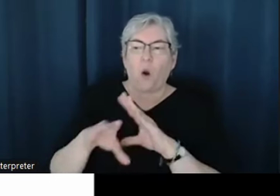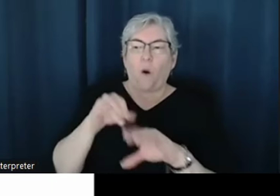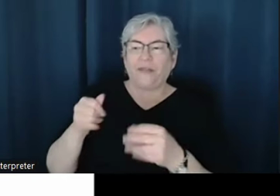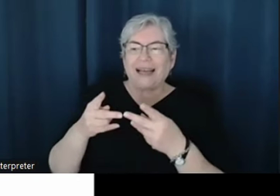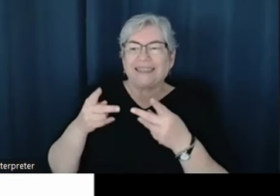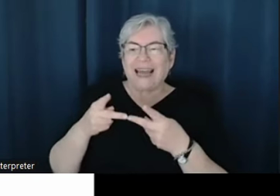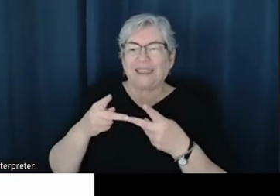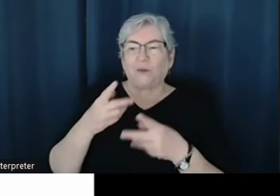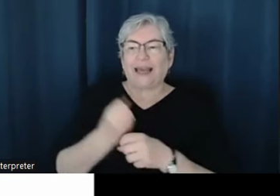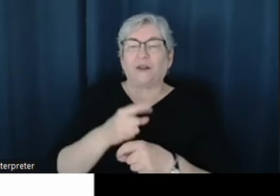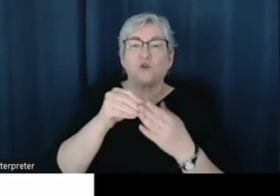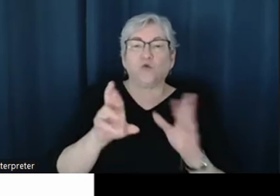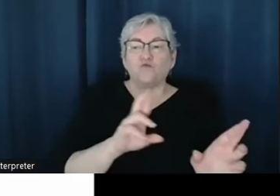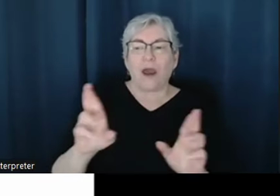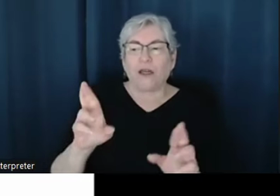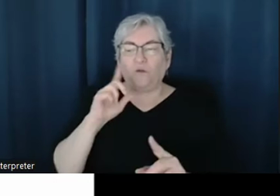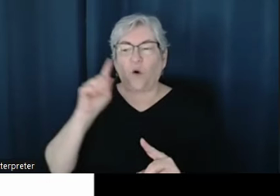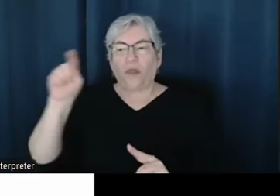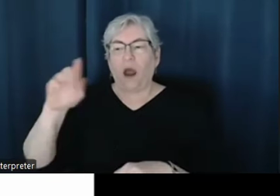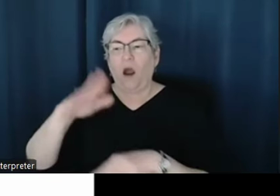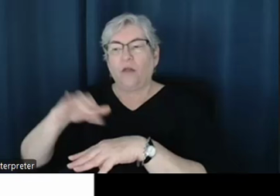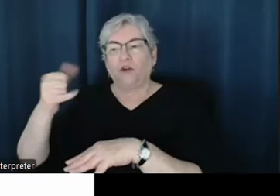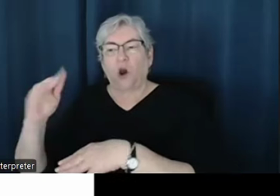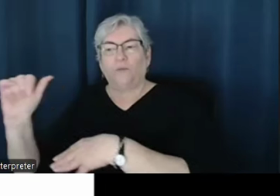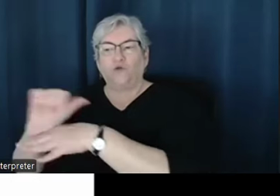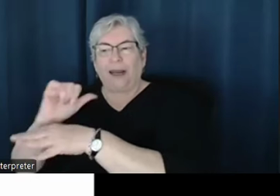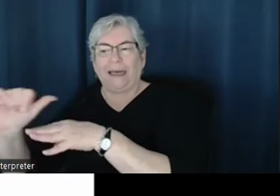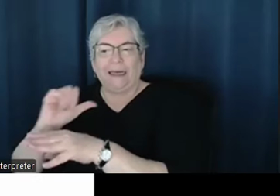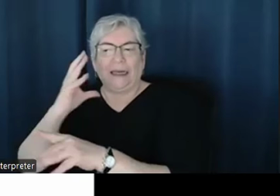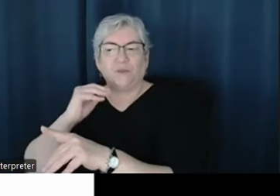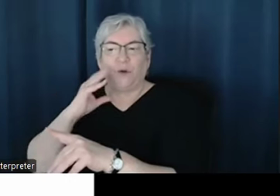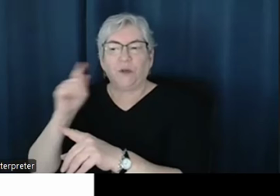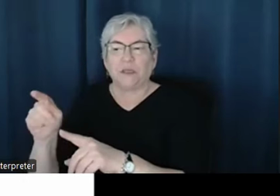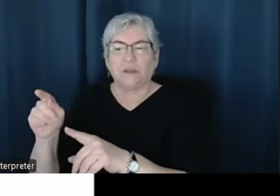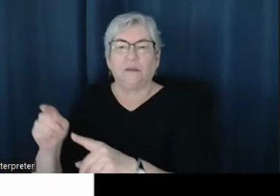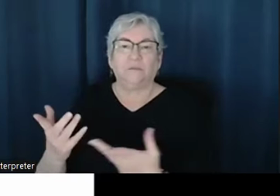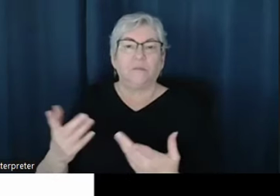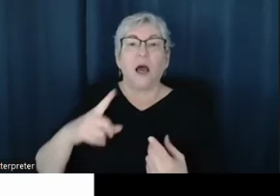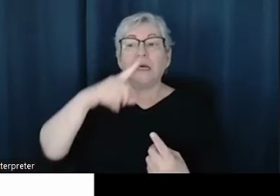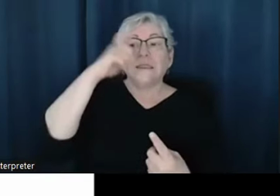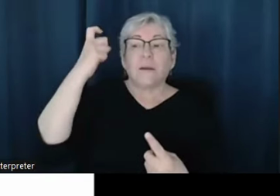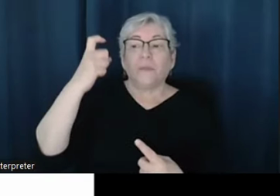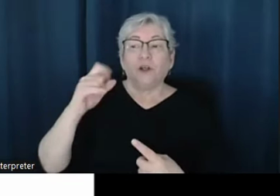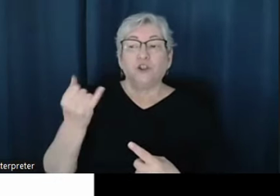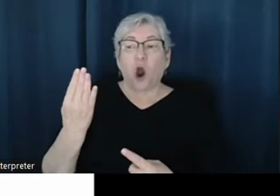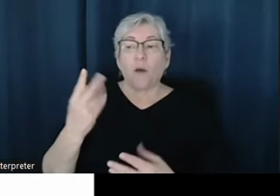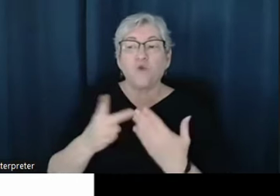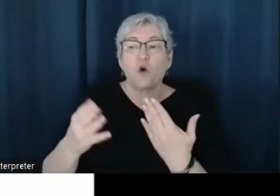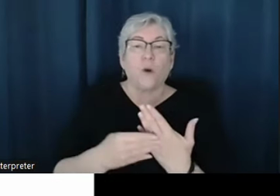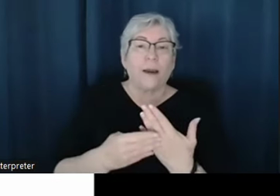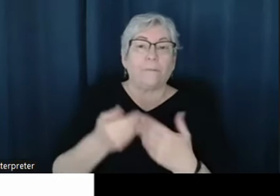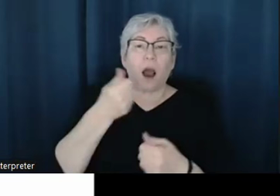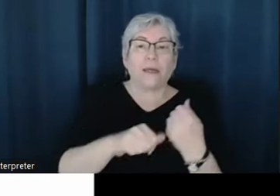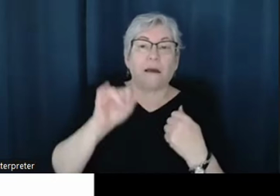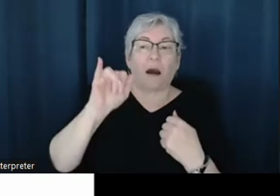get the student ready for that on-the-job training experience? Summer job program. Under